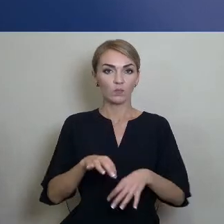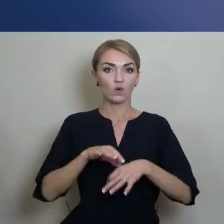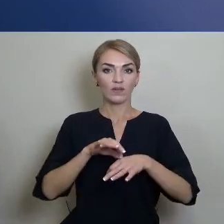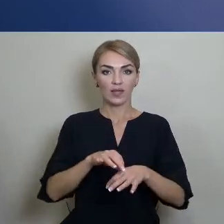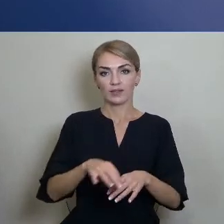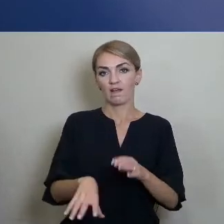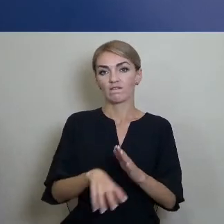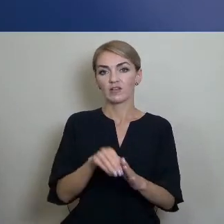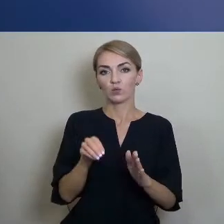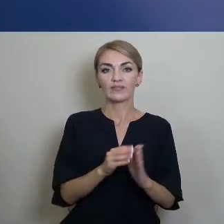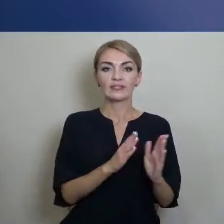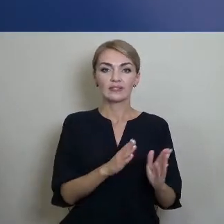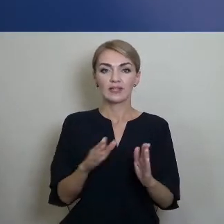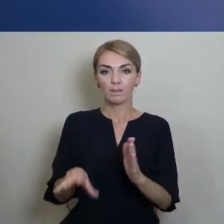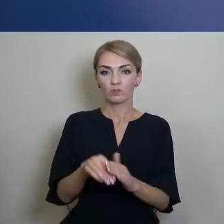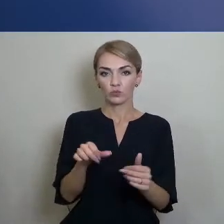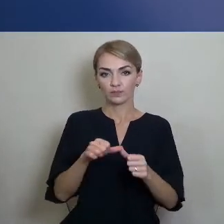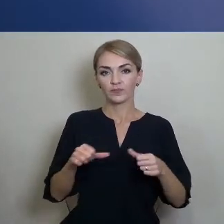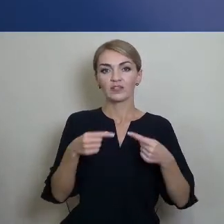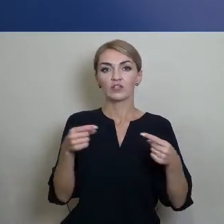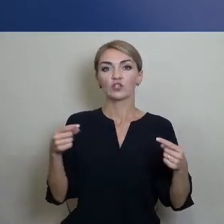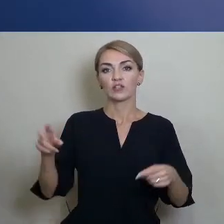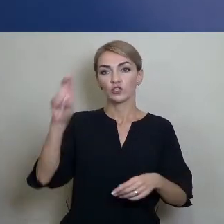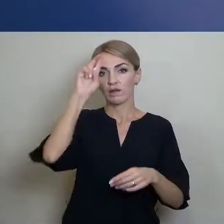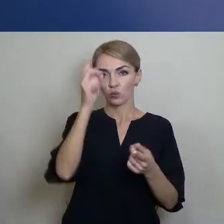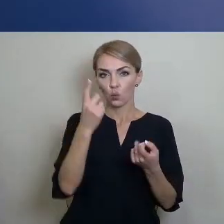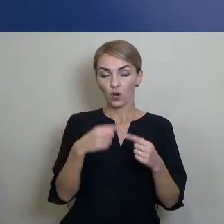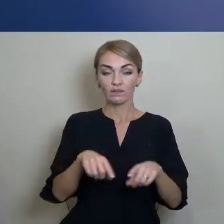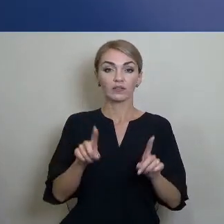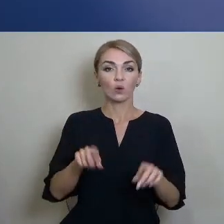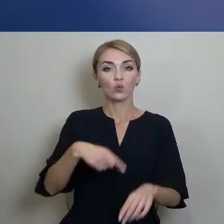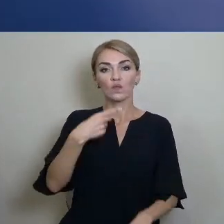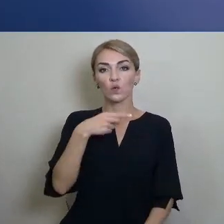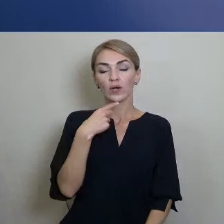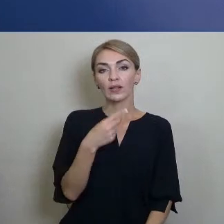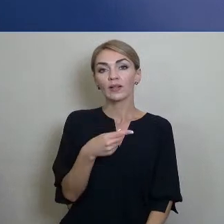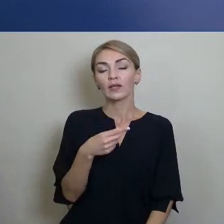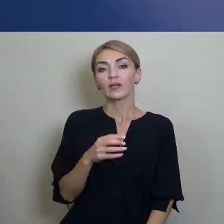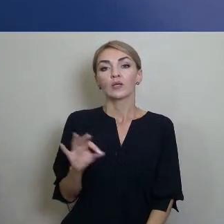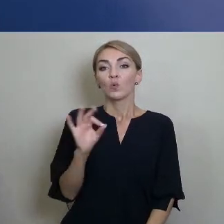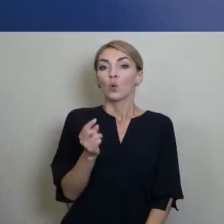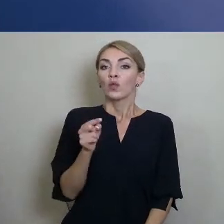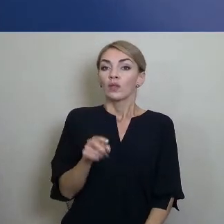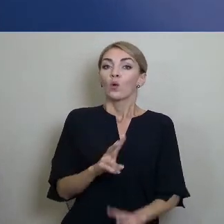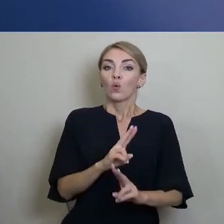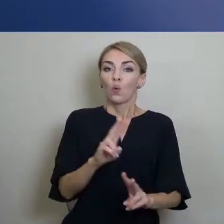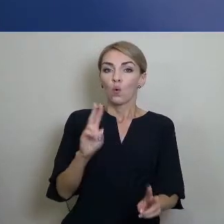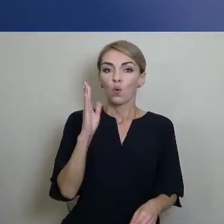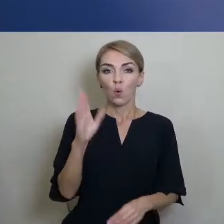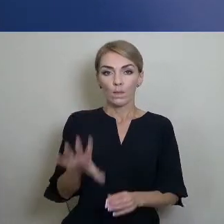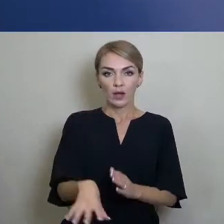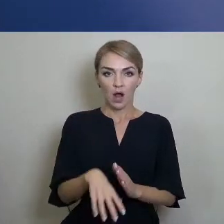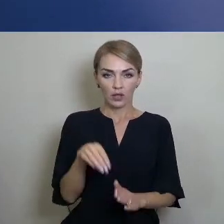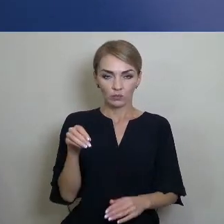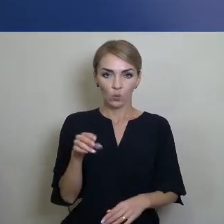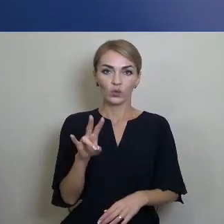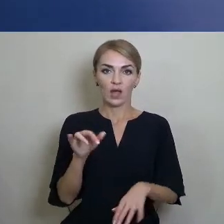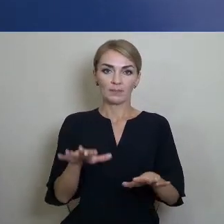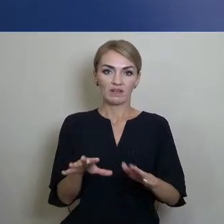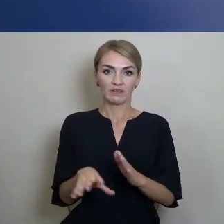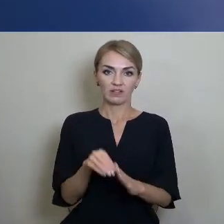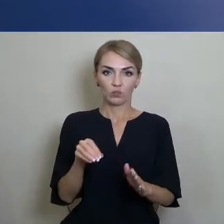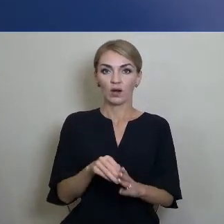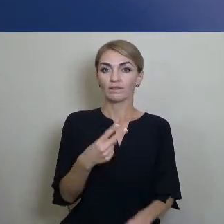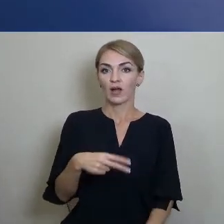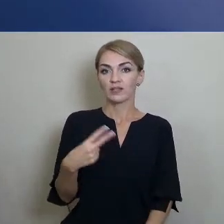of elections, system of the electoral commissions, and who we are going